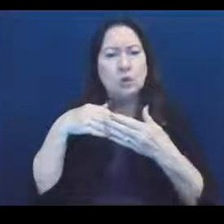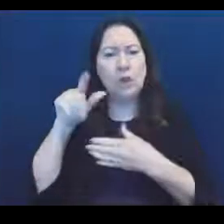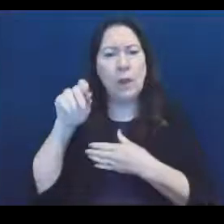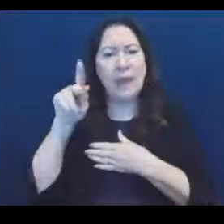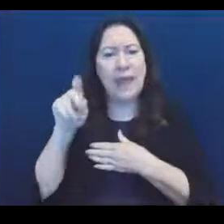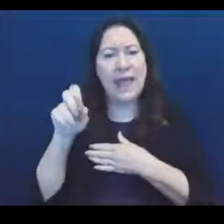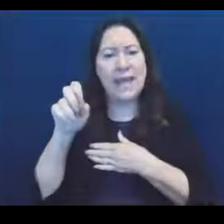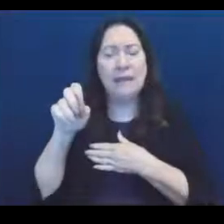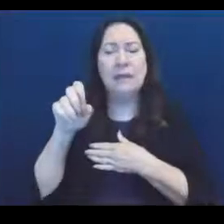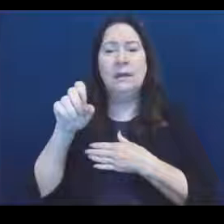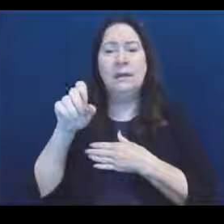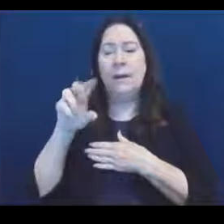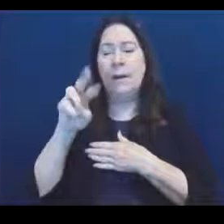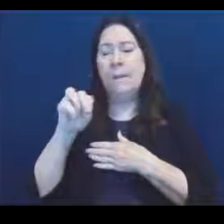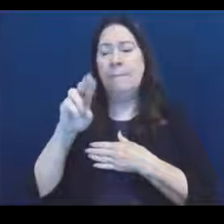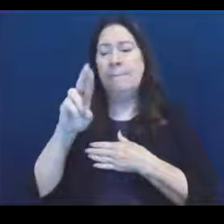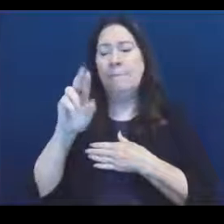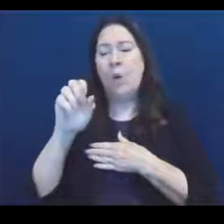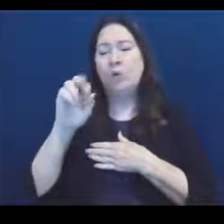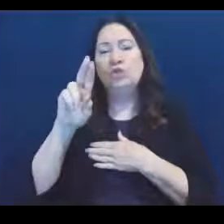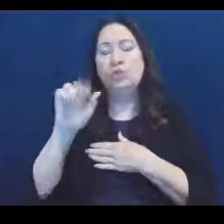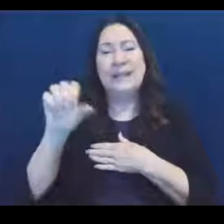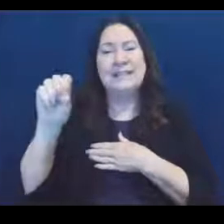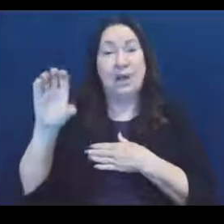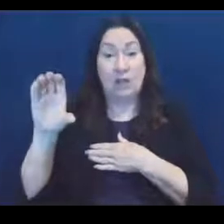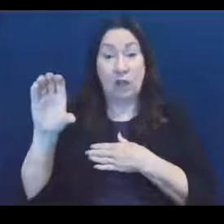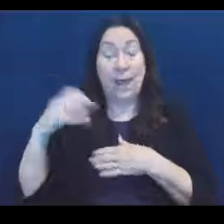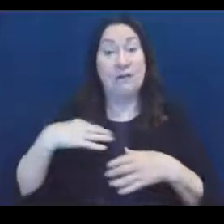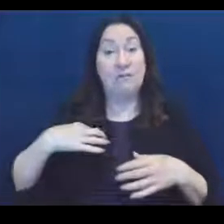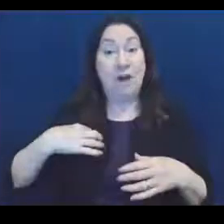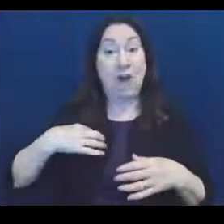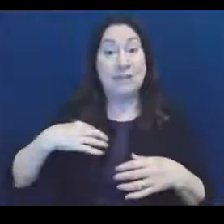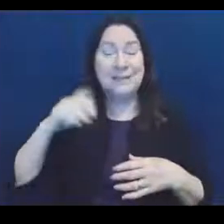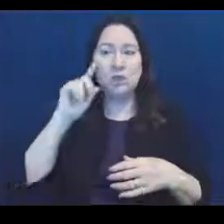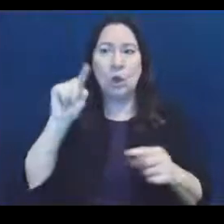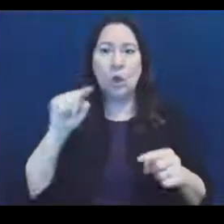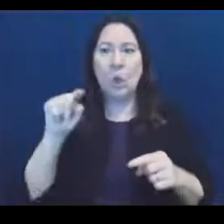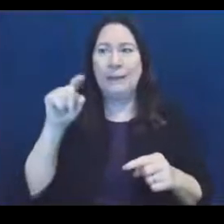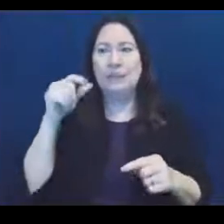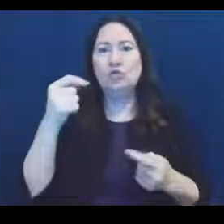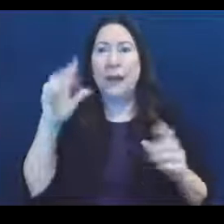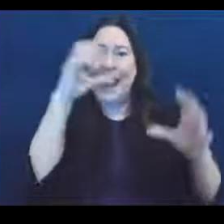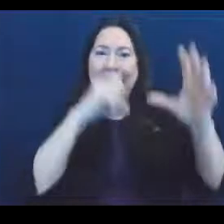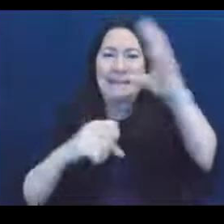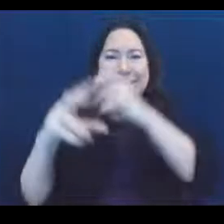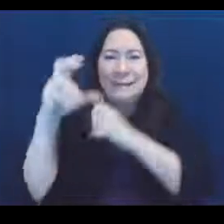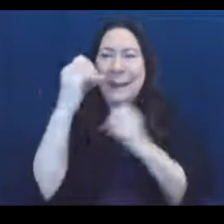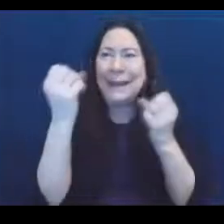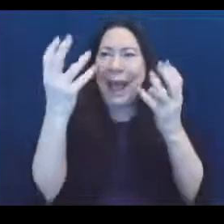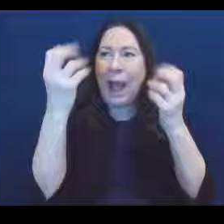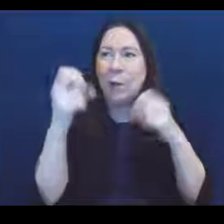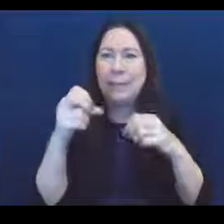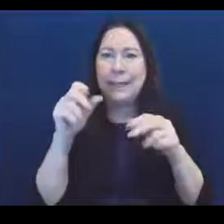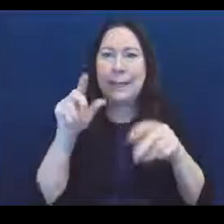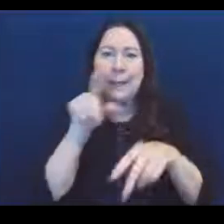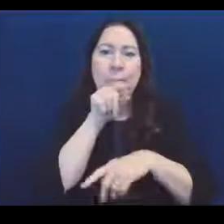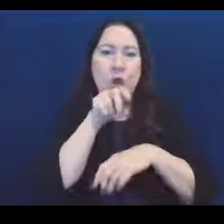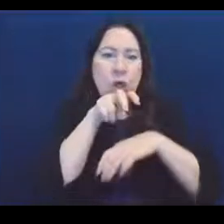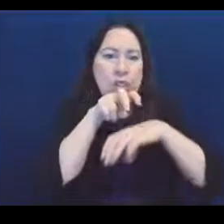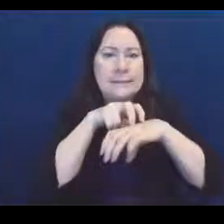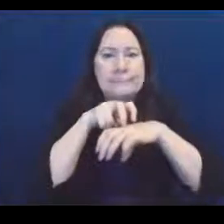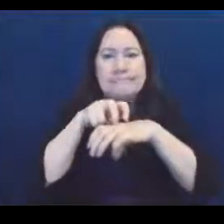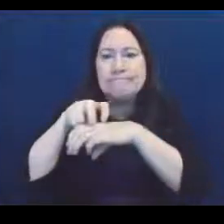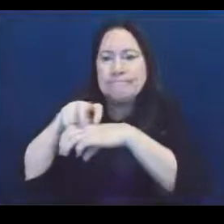South Carolina. Now there are volunteers who will go down and try to estimate the number of birds who are nesting at these sites or roosting at these